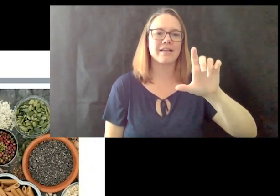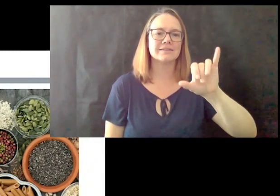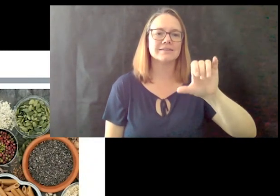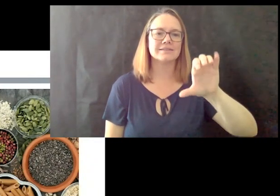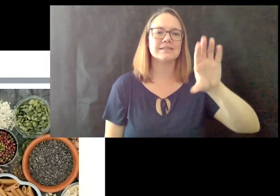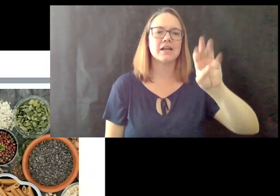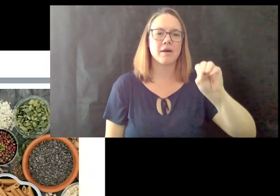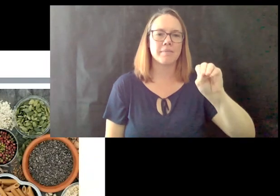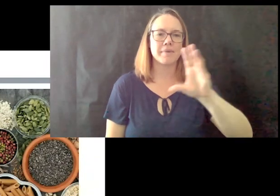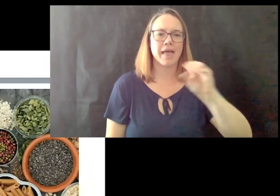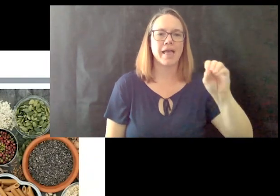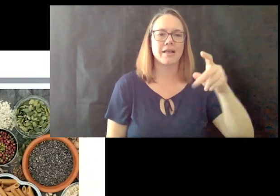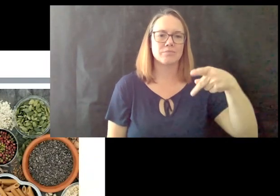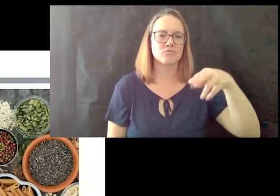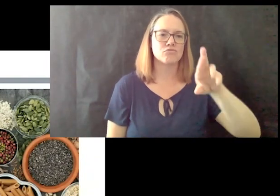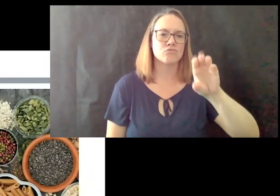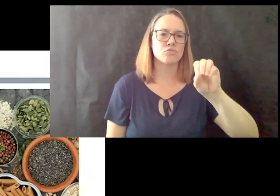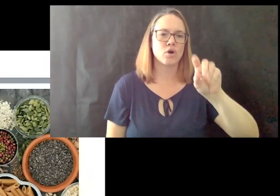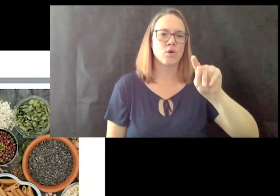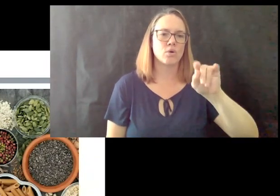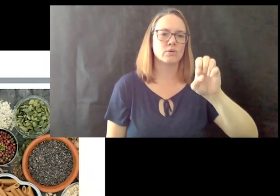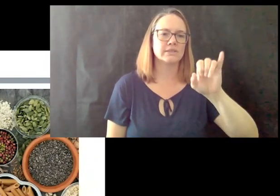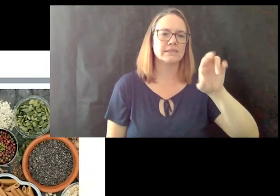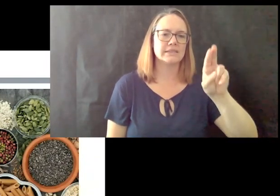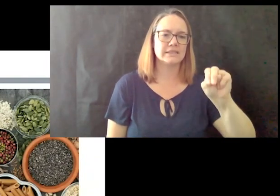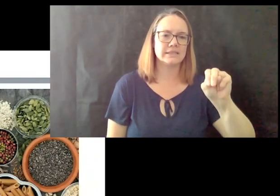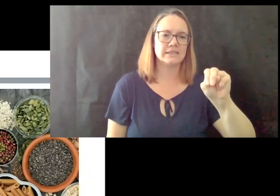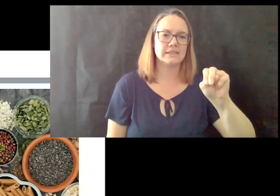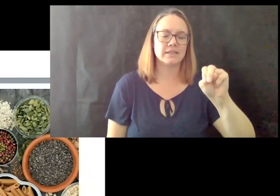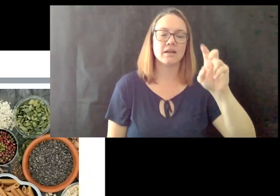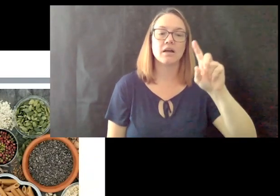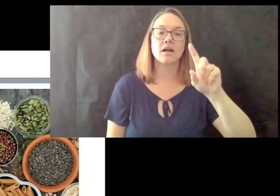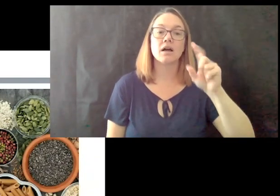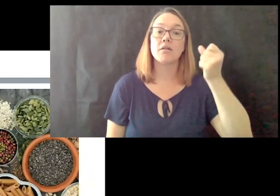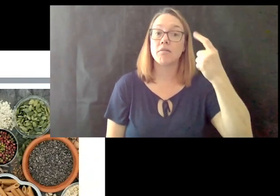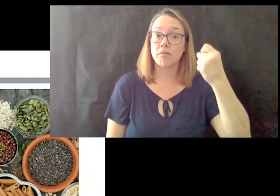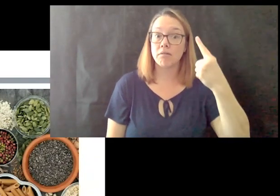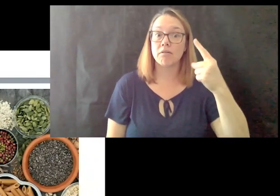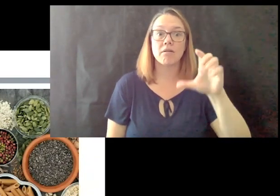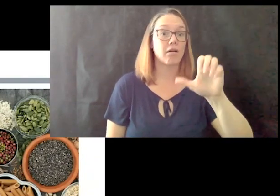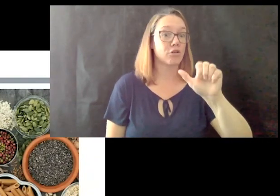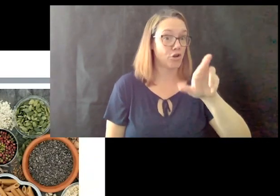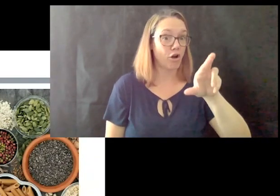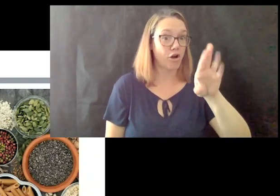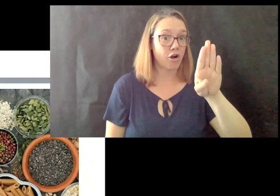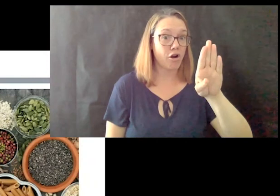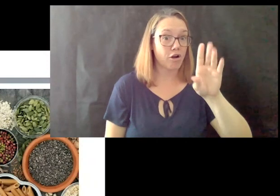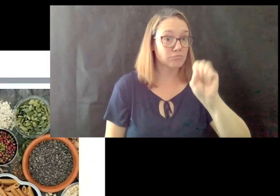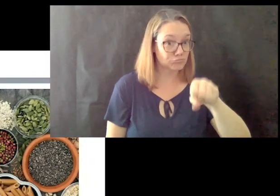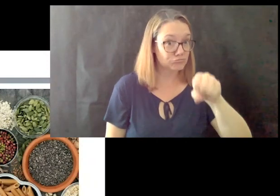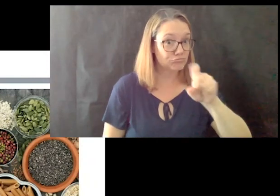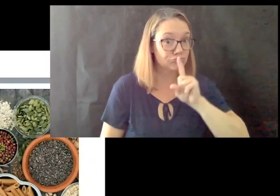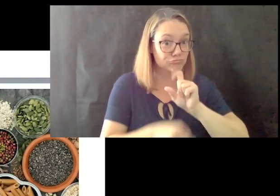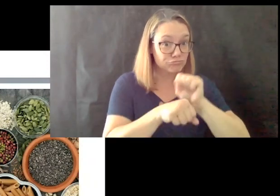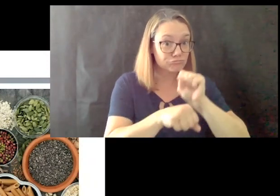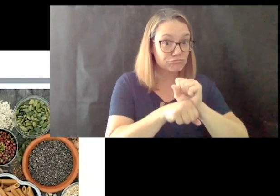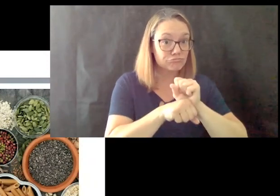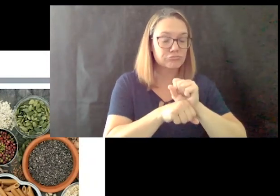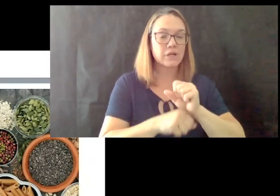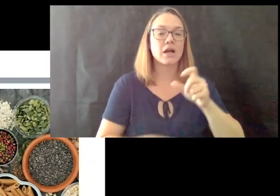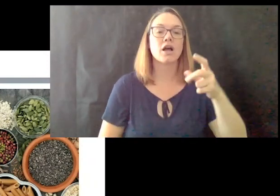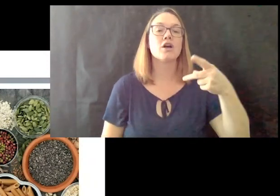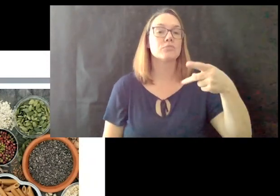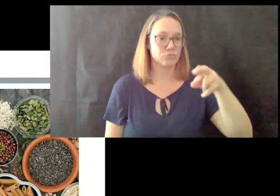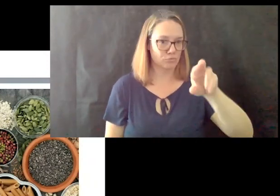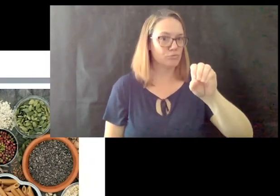and protein. Some of you may be surprised to learn that dairy is a carbohydrate. Dairy is also